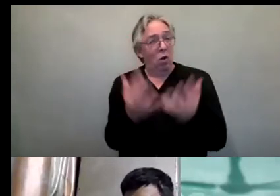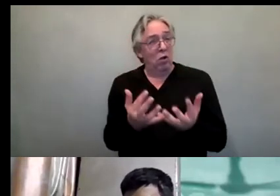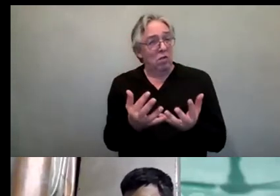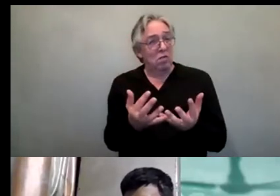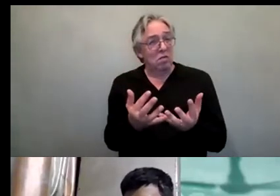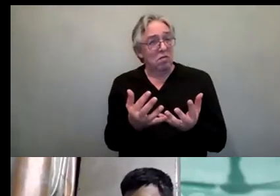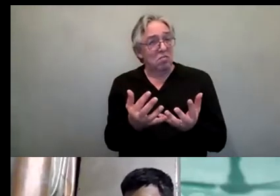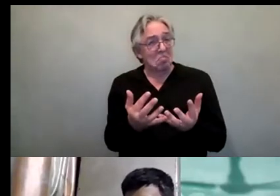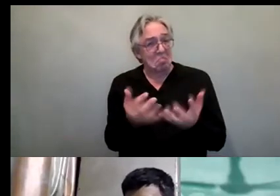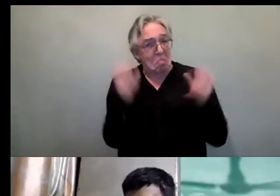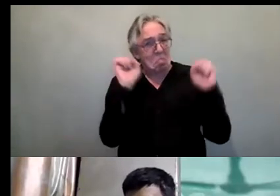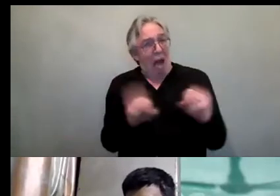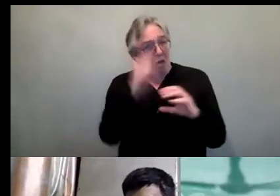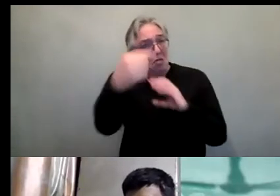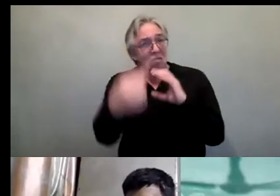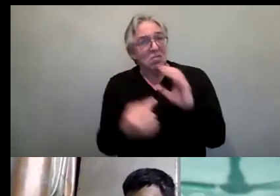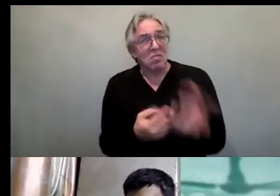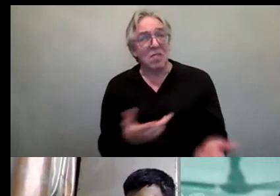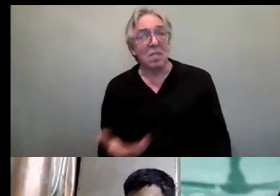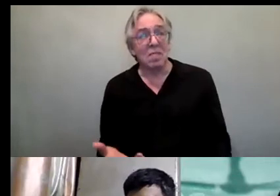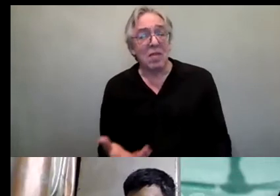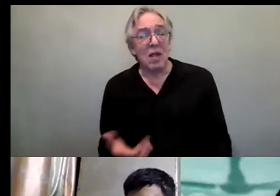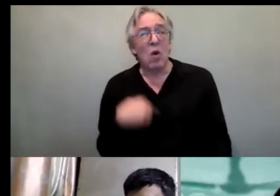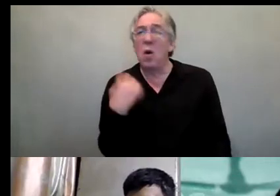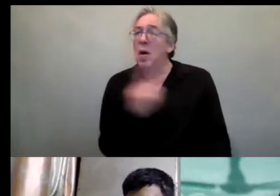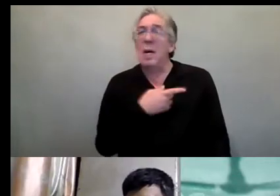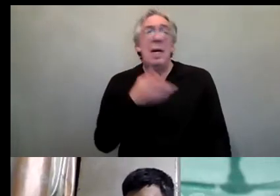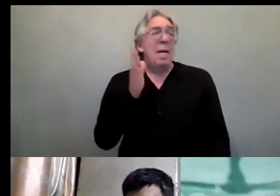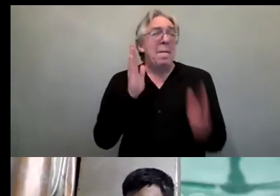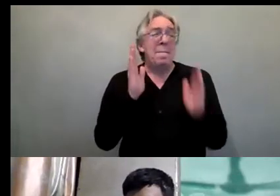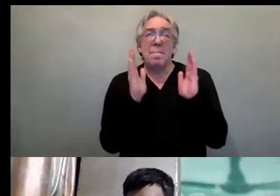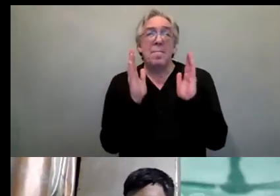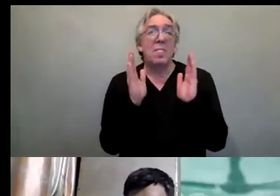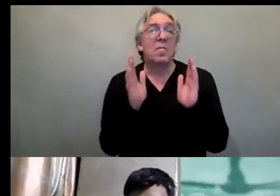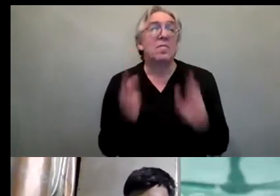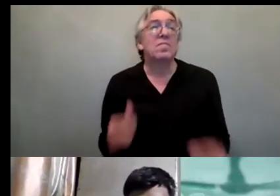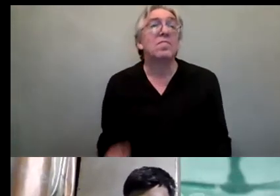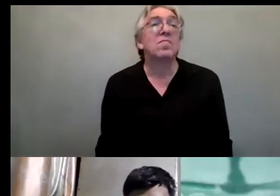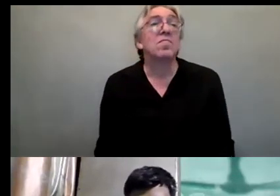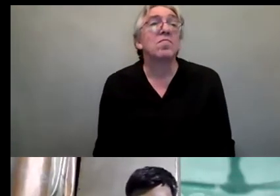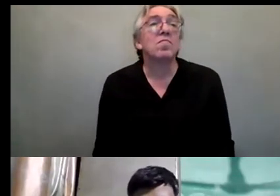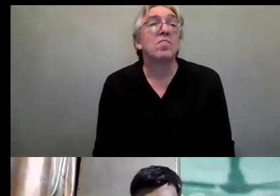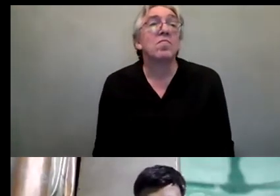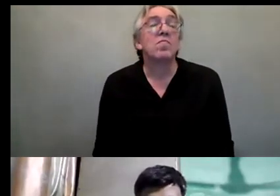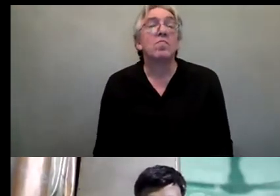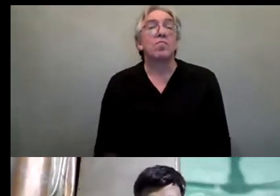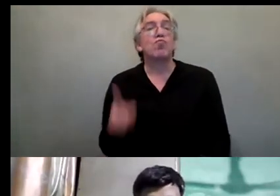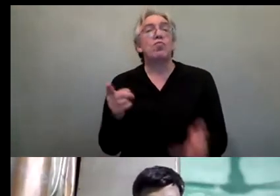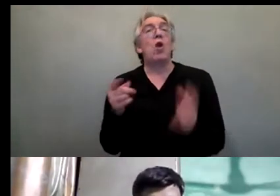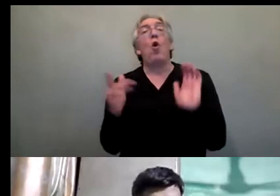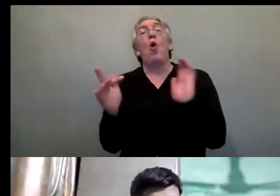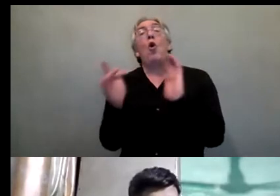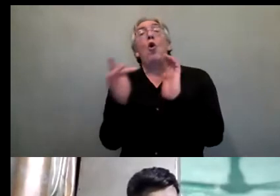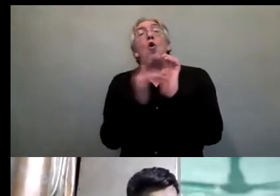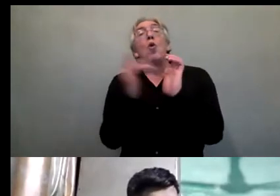government and their telecom regulators to ensure that they engage the mobile service providers in implementing services